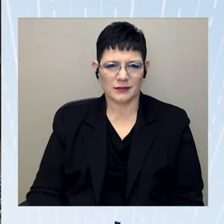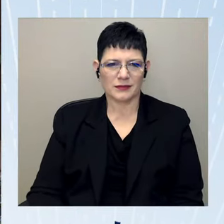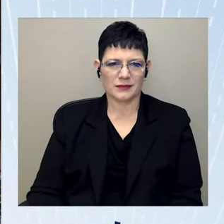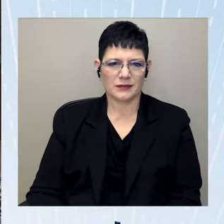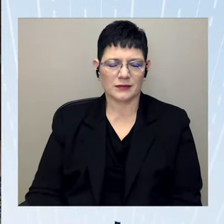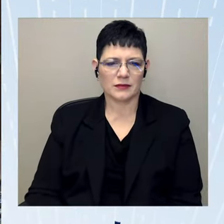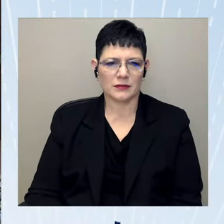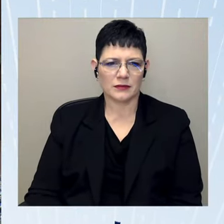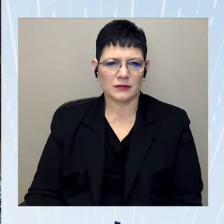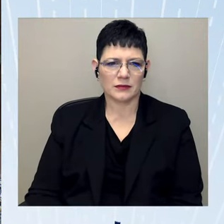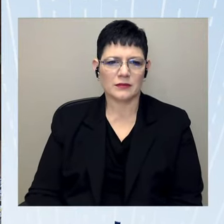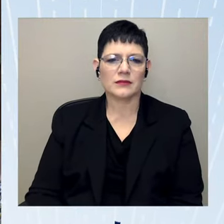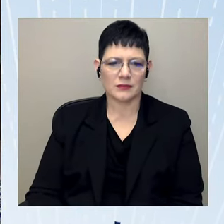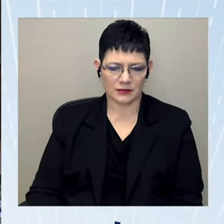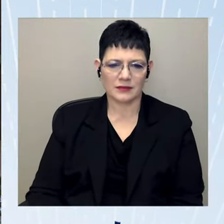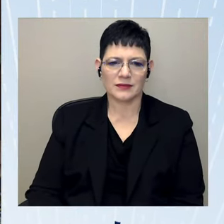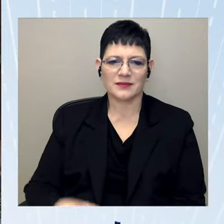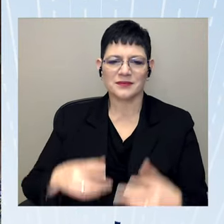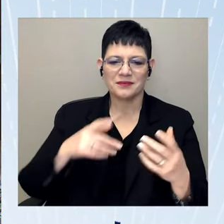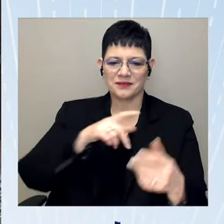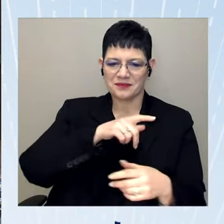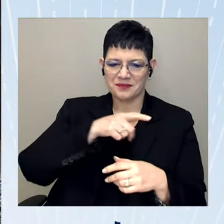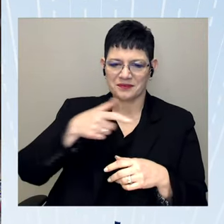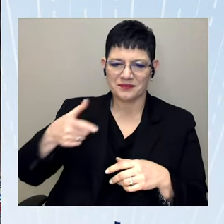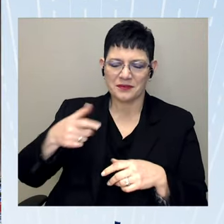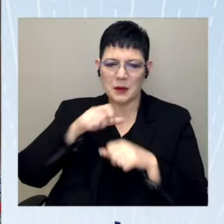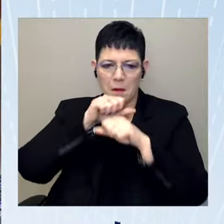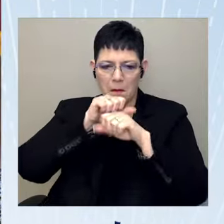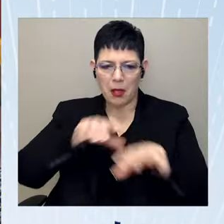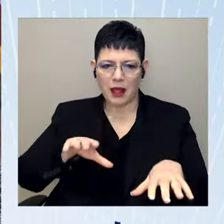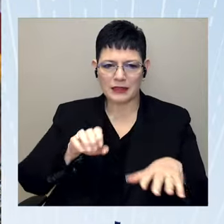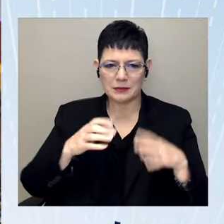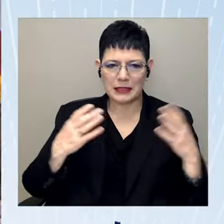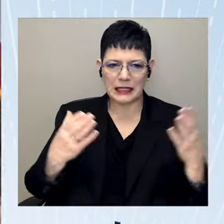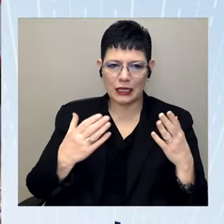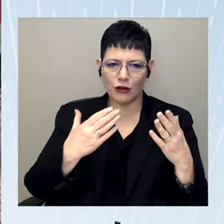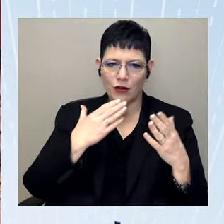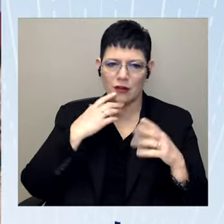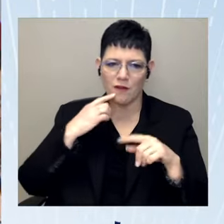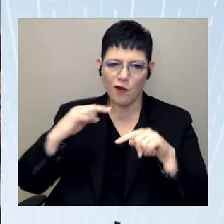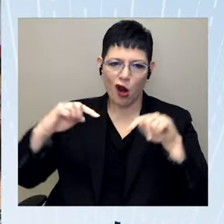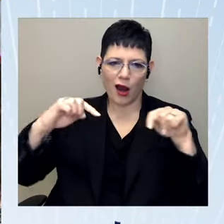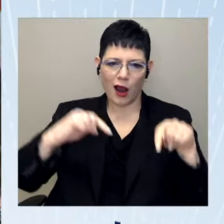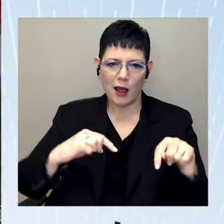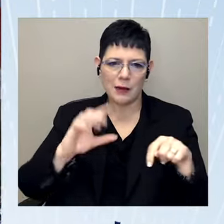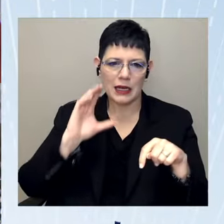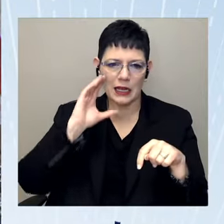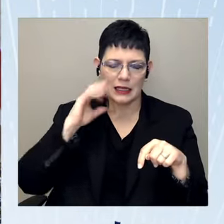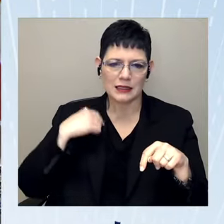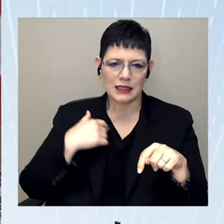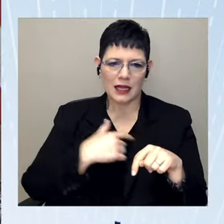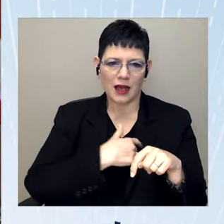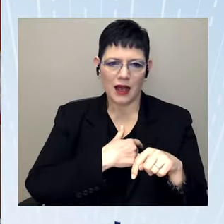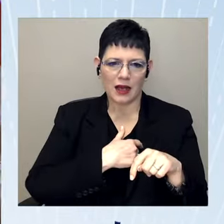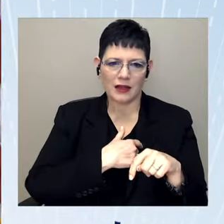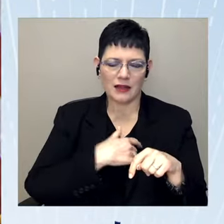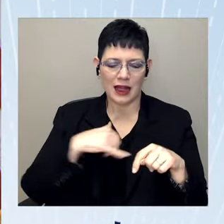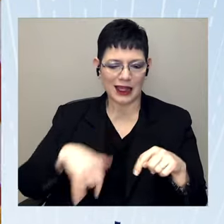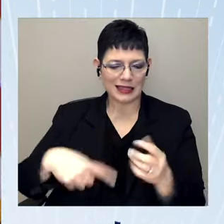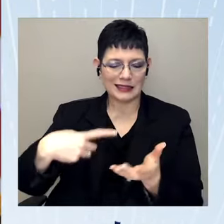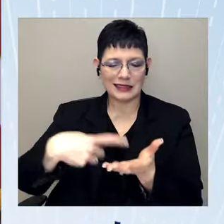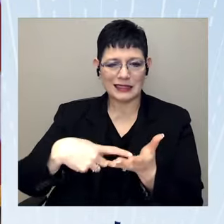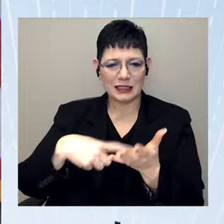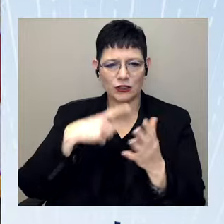It is a huge blessing to be here. Thank you for taking the time out of your day to come and hear us out today. This discussion is so important as